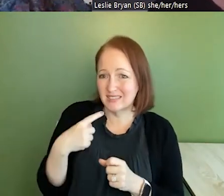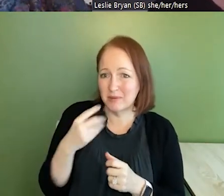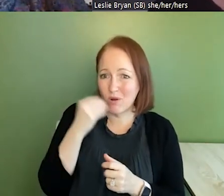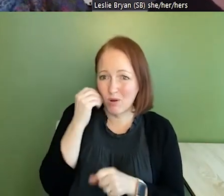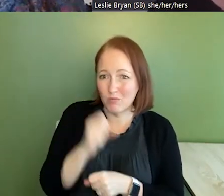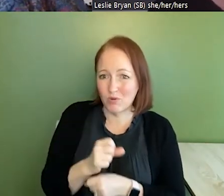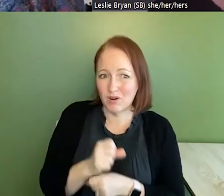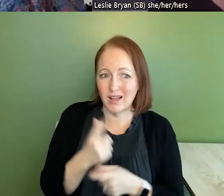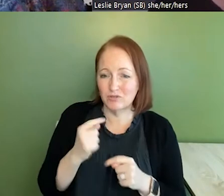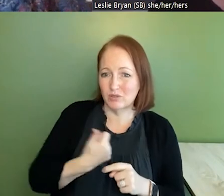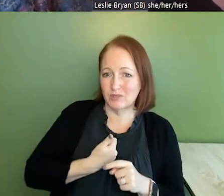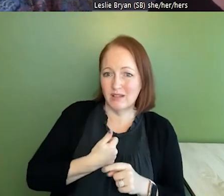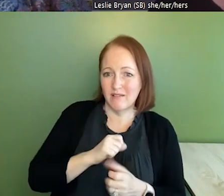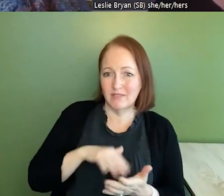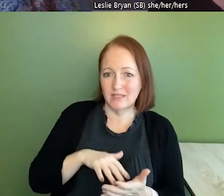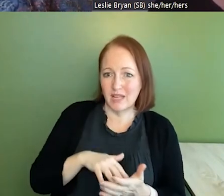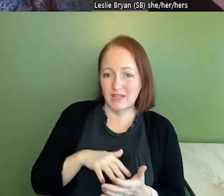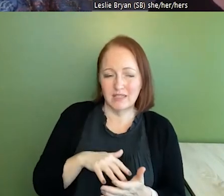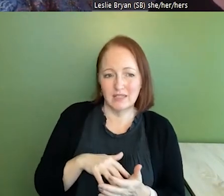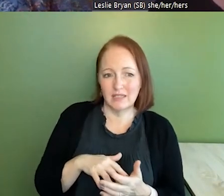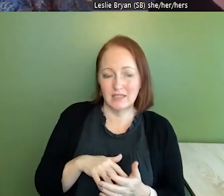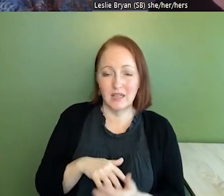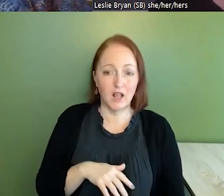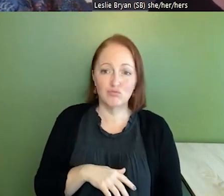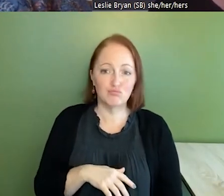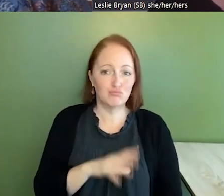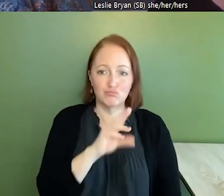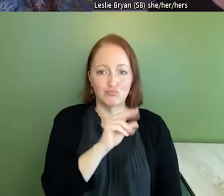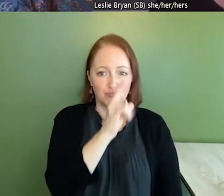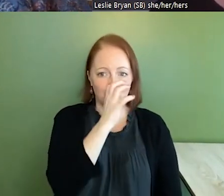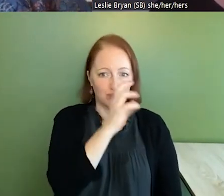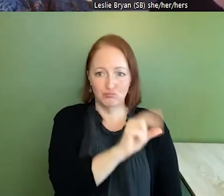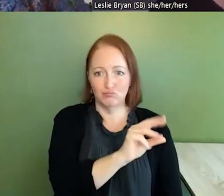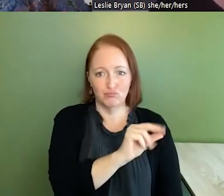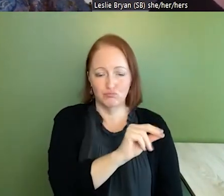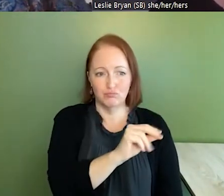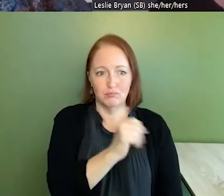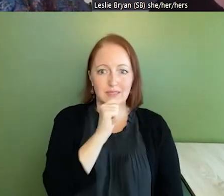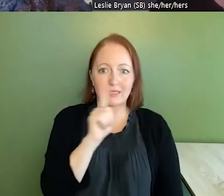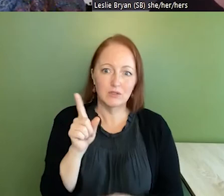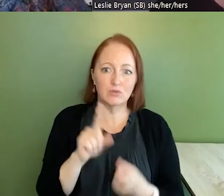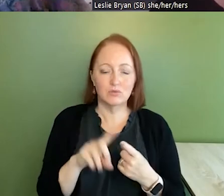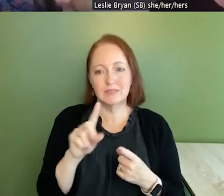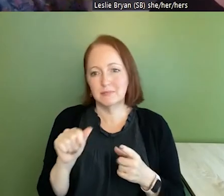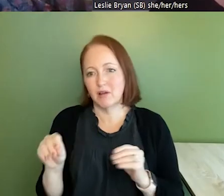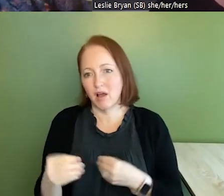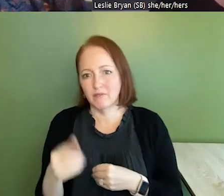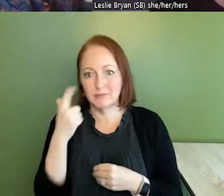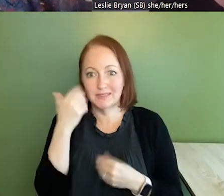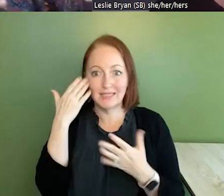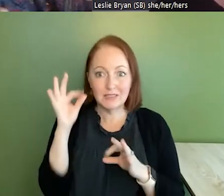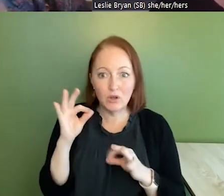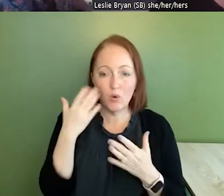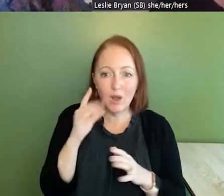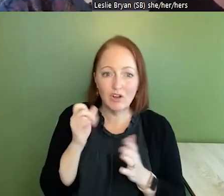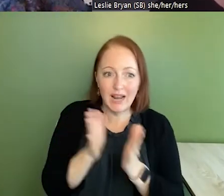homework and I'll try to do self-study. And they wouldn't do it because I hadn't gone through the disability office because I didn't know that I could